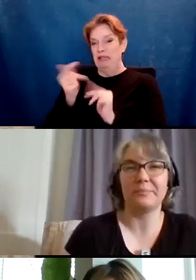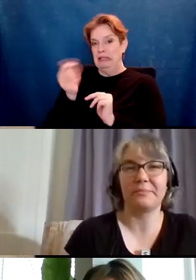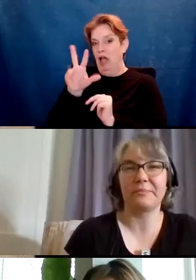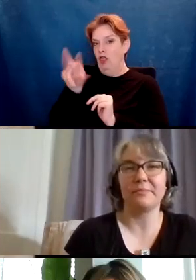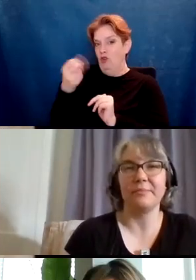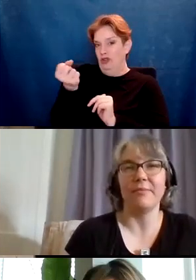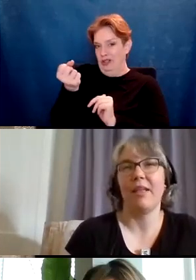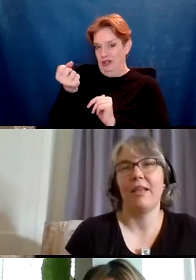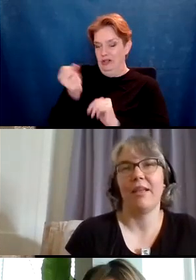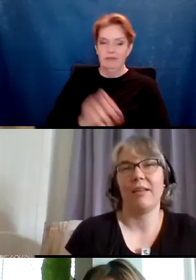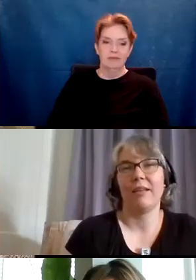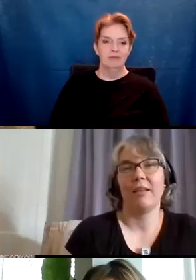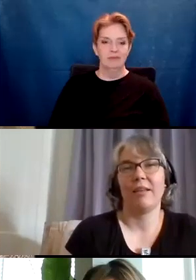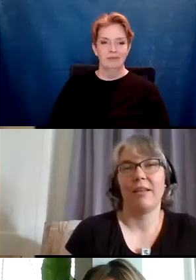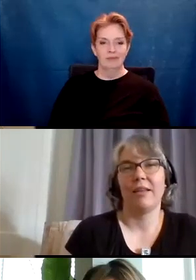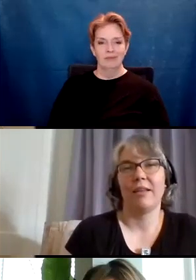1930s.